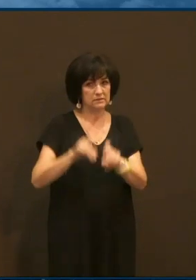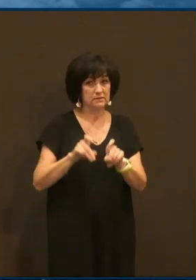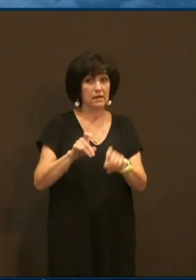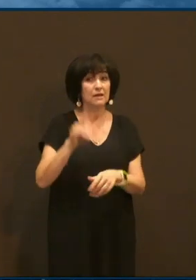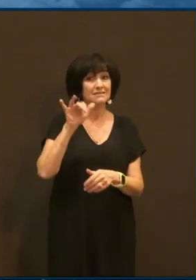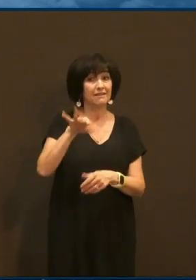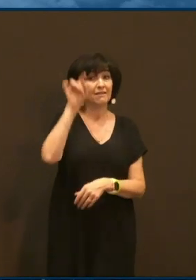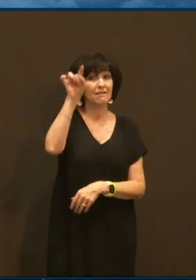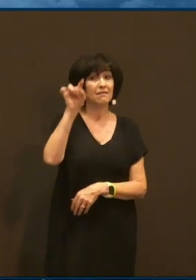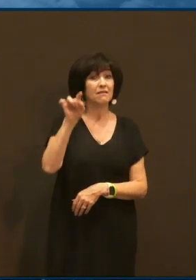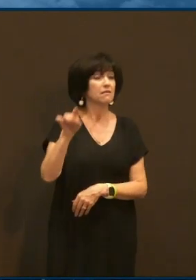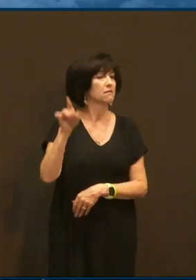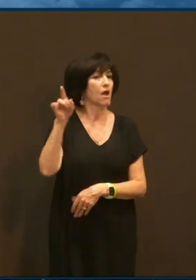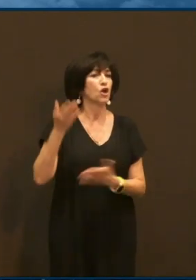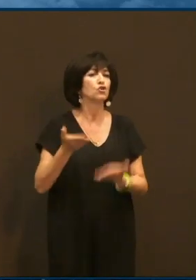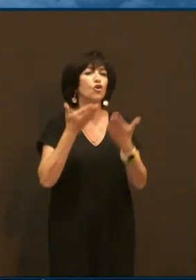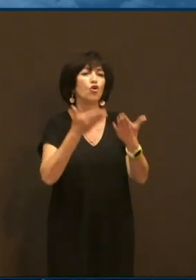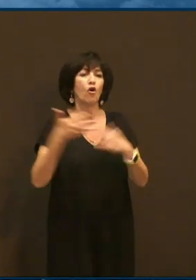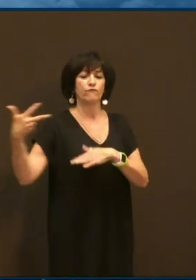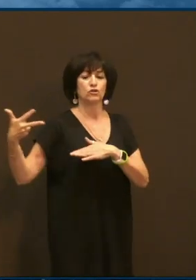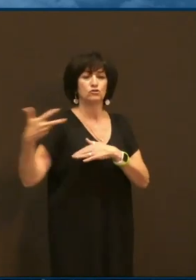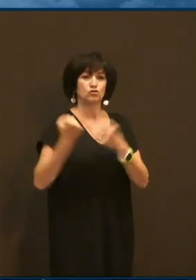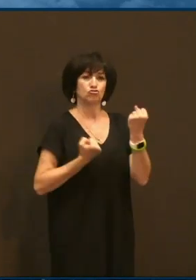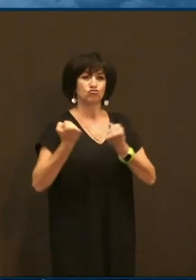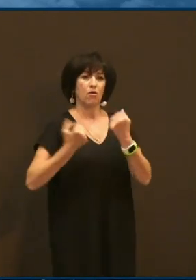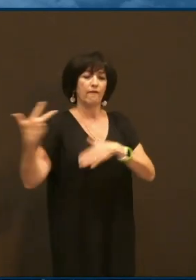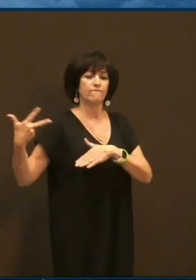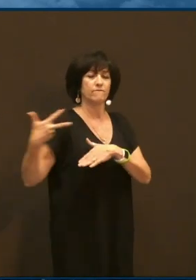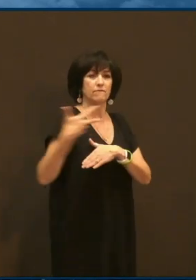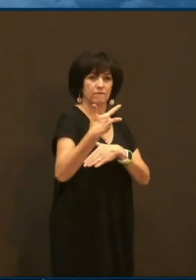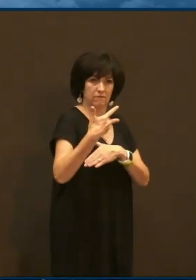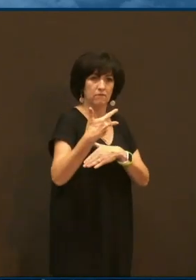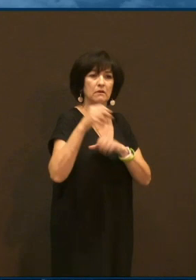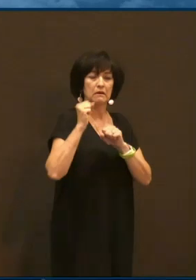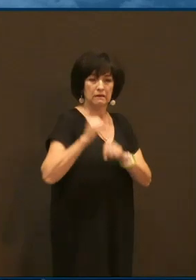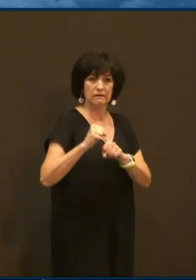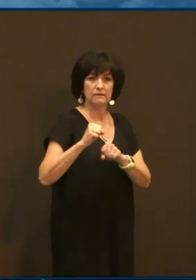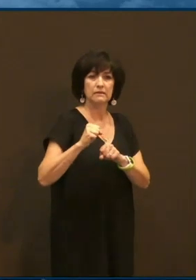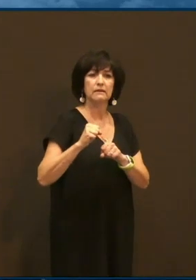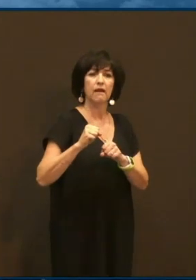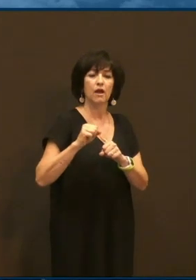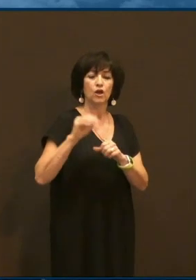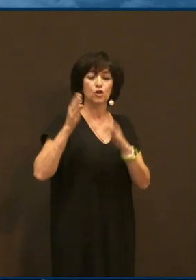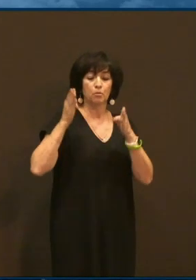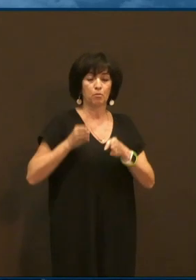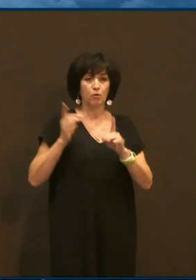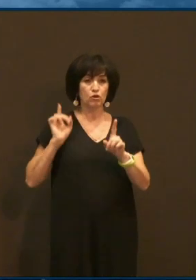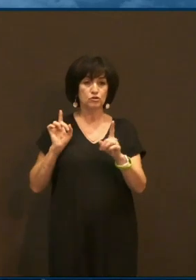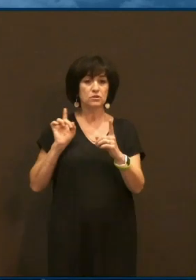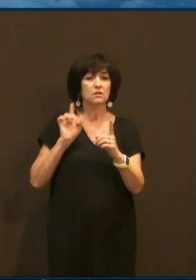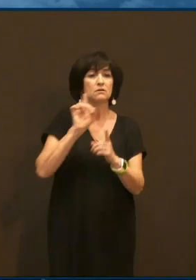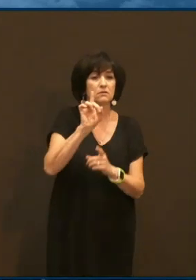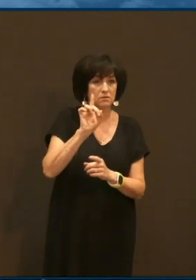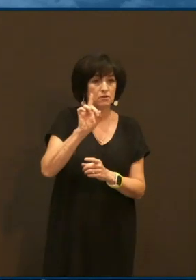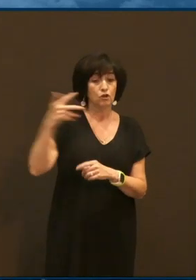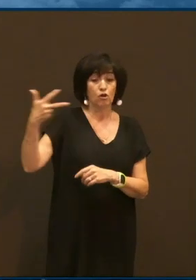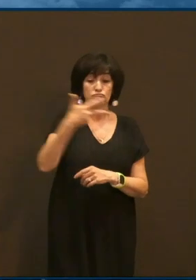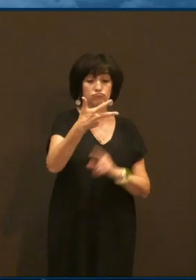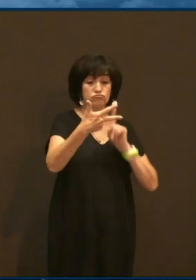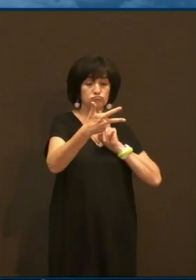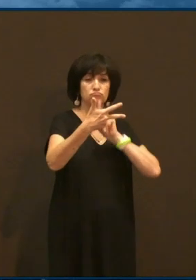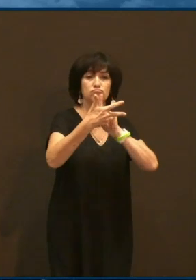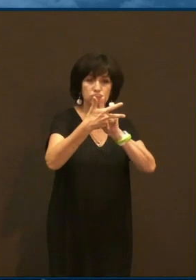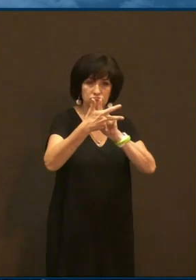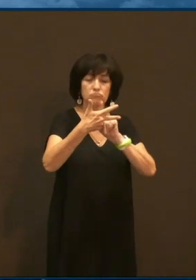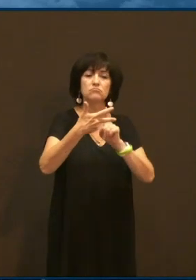for. And again, we will talk about our path forward at the end of the next few slides. So again, all